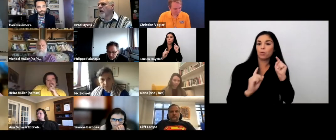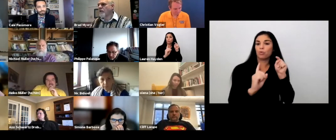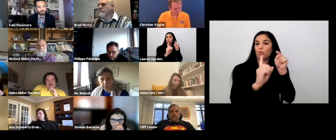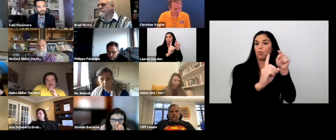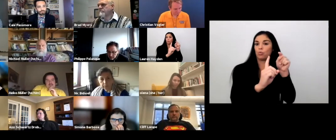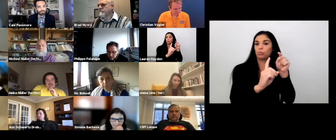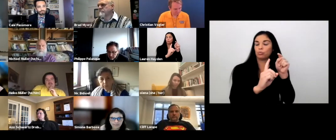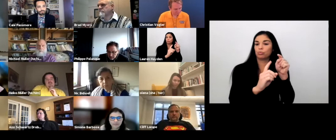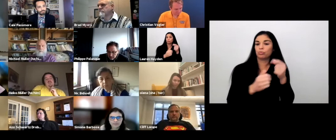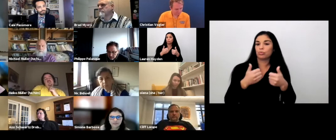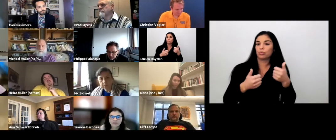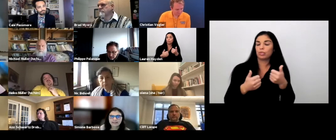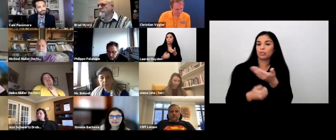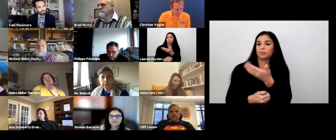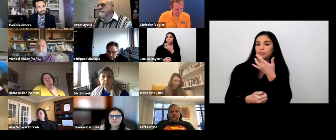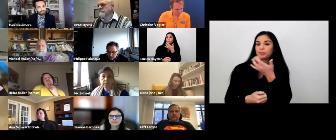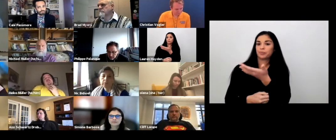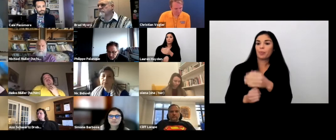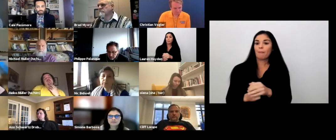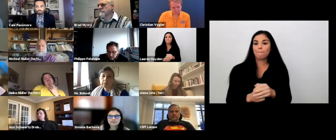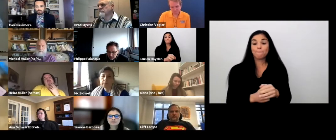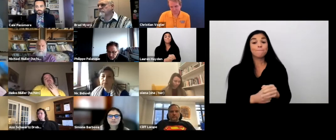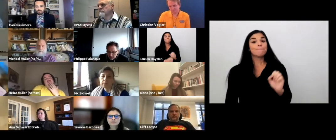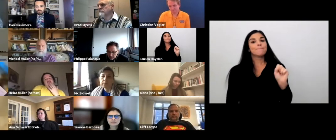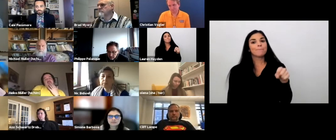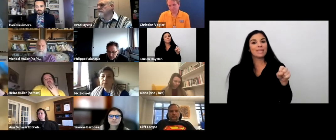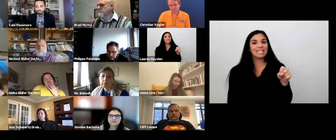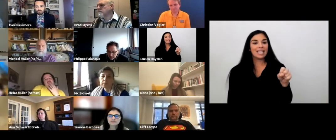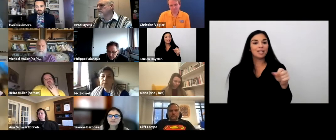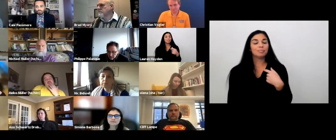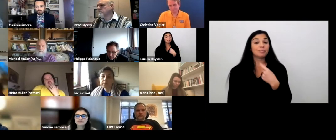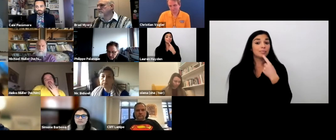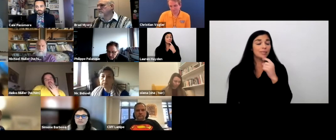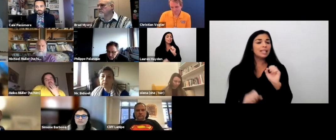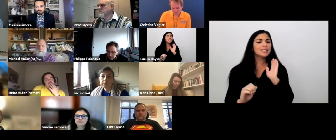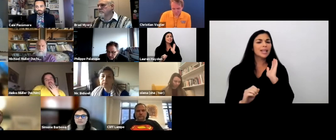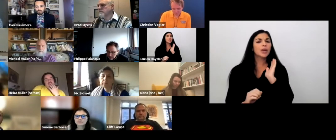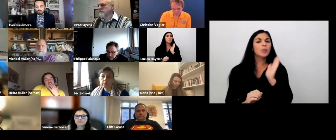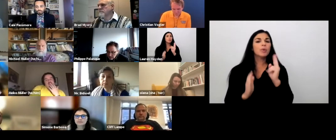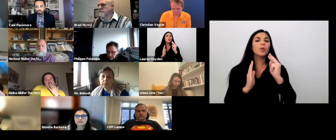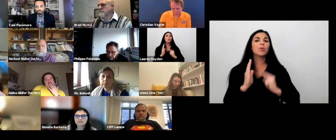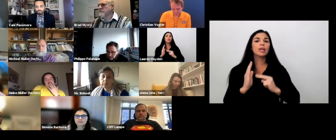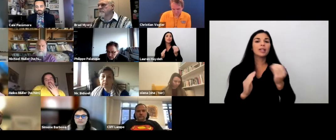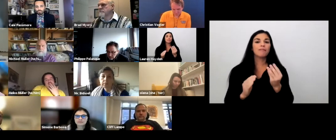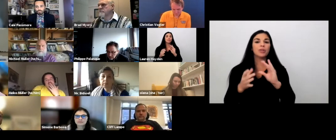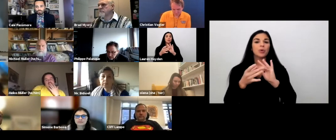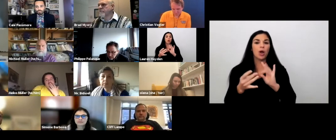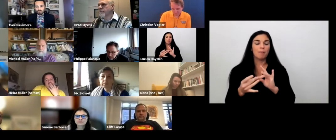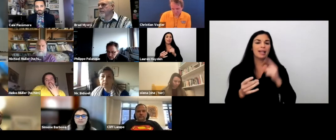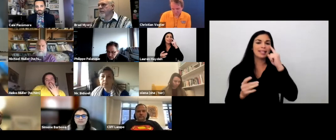those? Yeah, I would say that we could read a few more of the comments here. I think we have